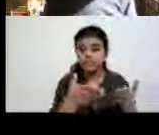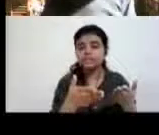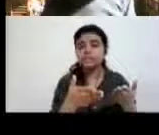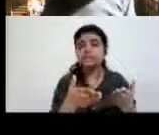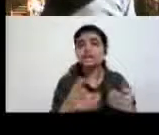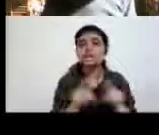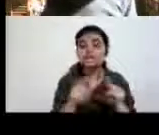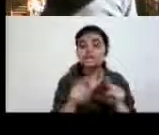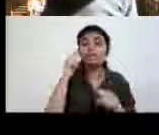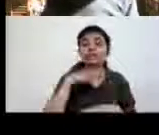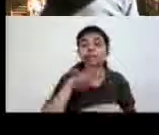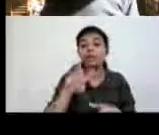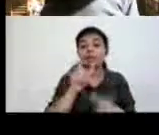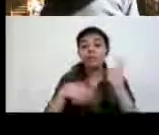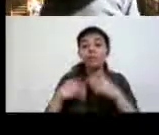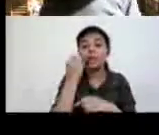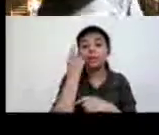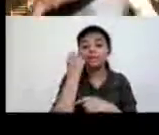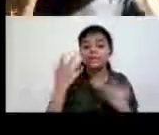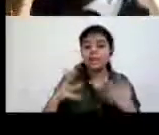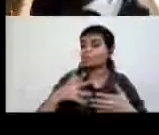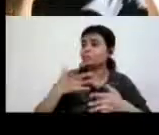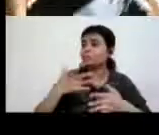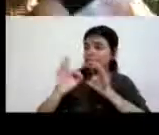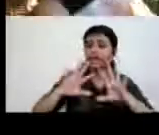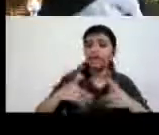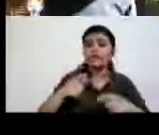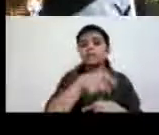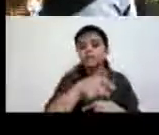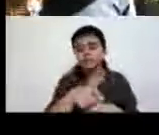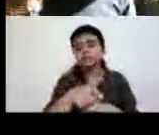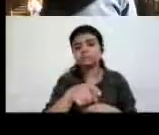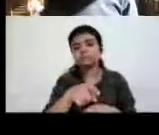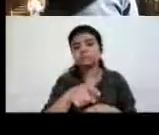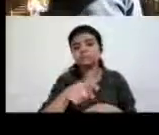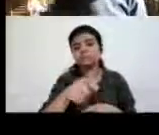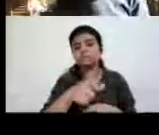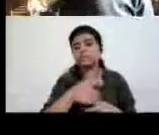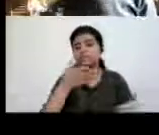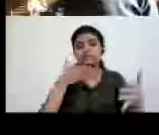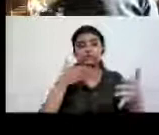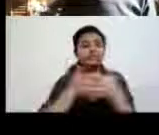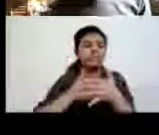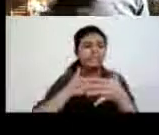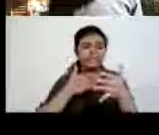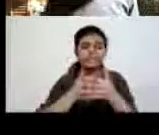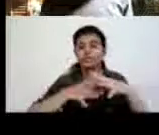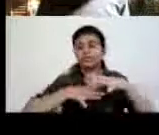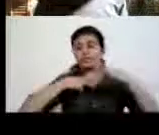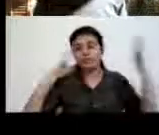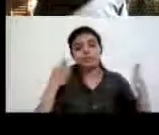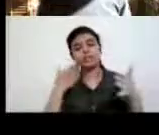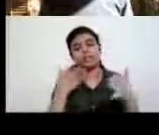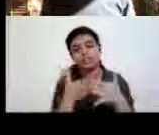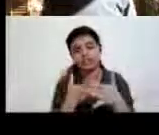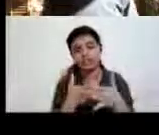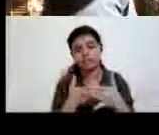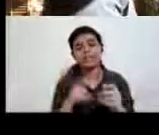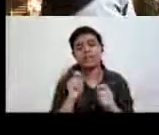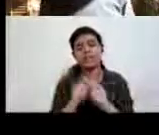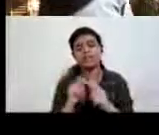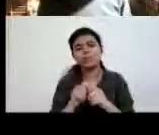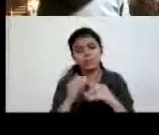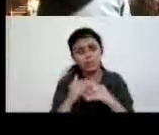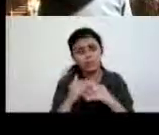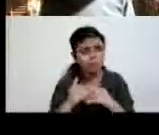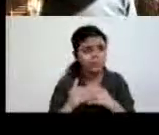blind visitors. And of course, this was a huge challenge that we were facing, that we were doing in a lot